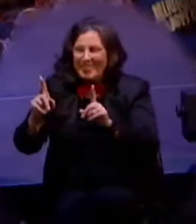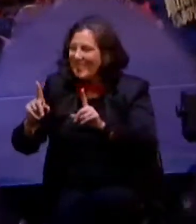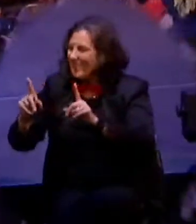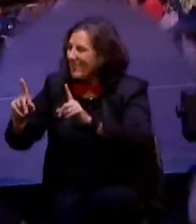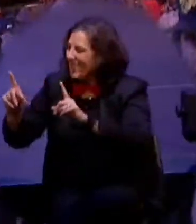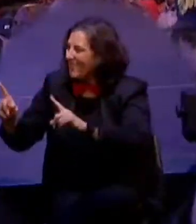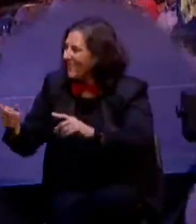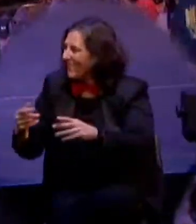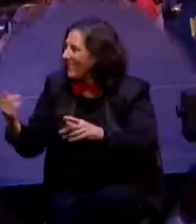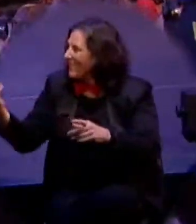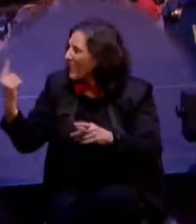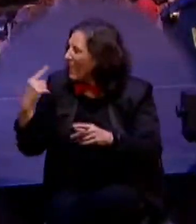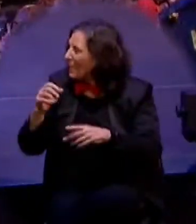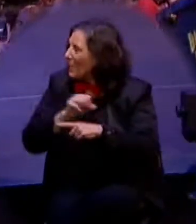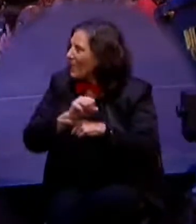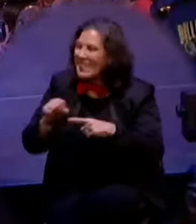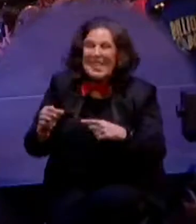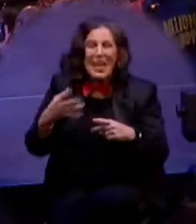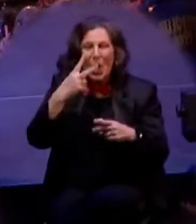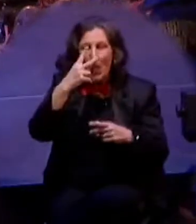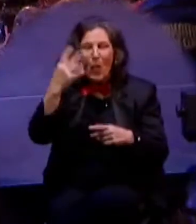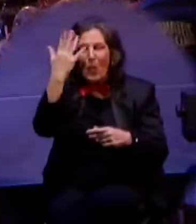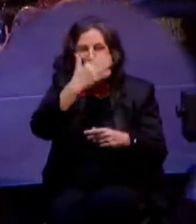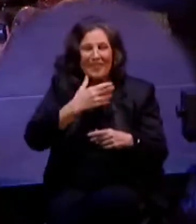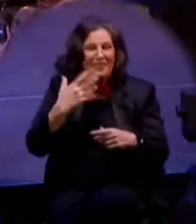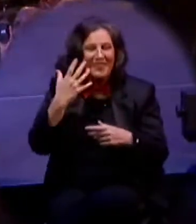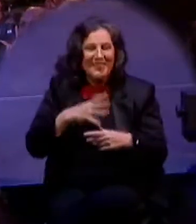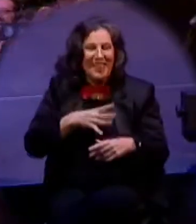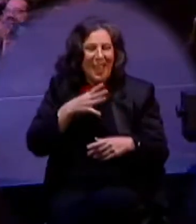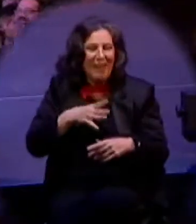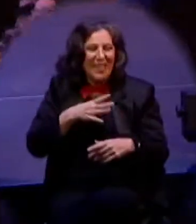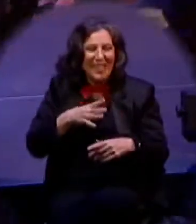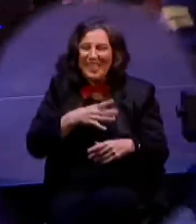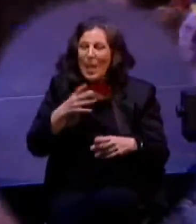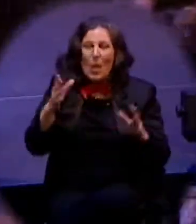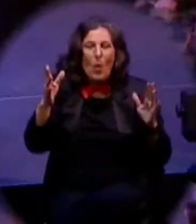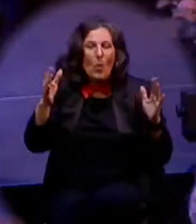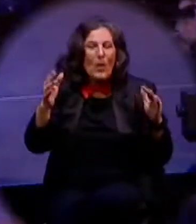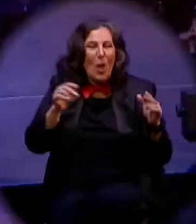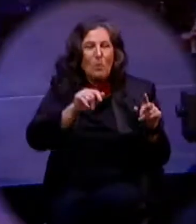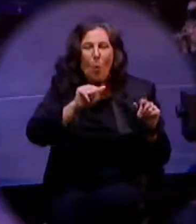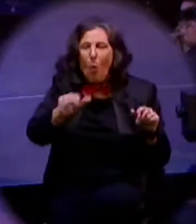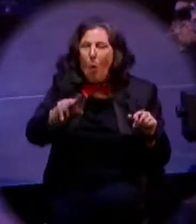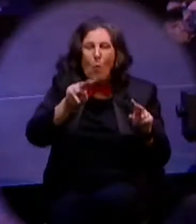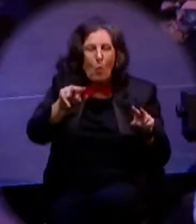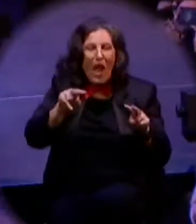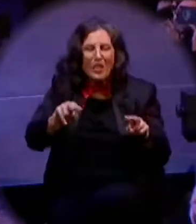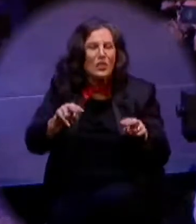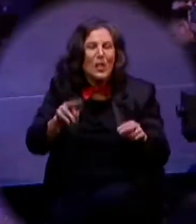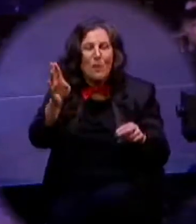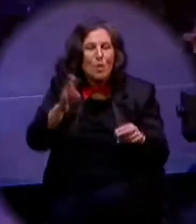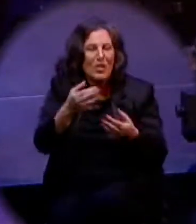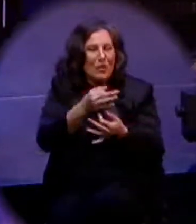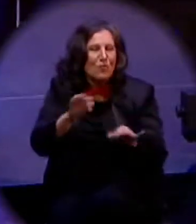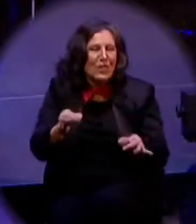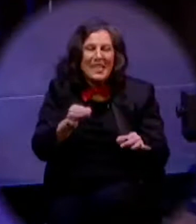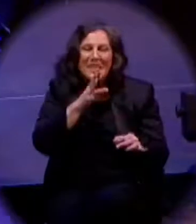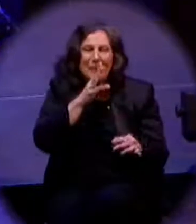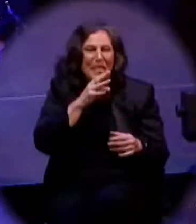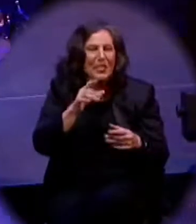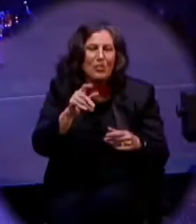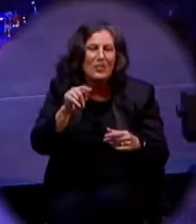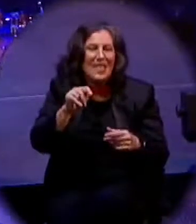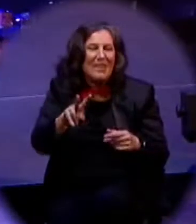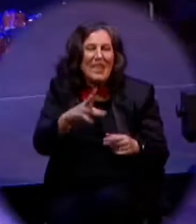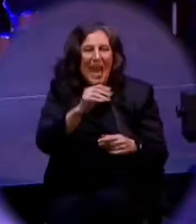Yay. They're coming to the stage looking lovely. We hope you're all watching Brooklyn Free Speech TV and listening to Brooklyn Free Speech